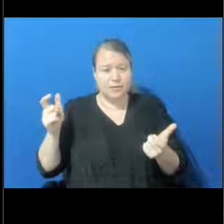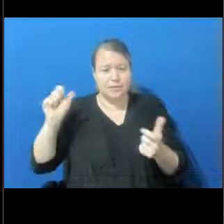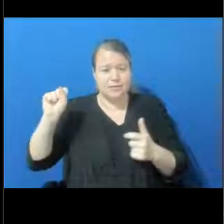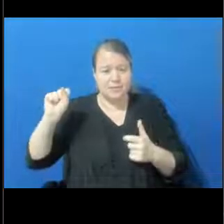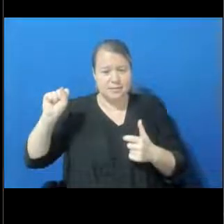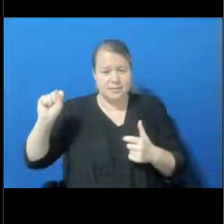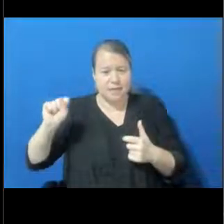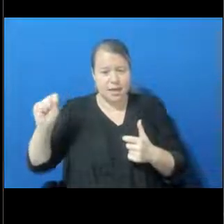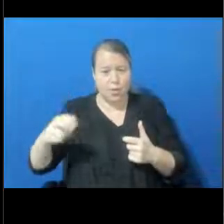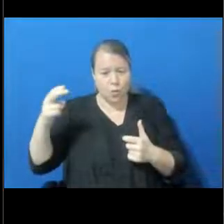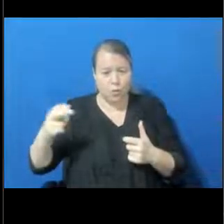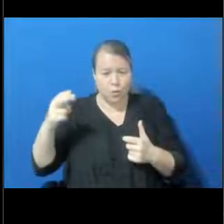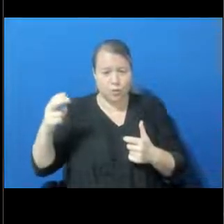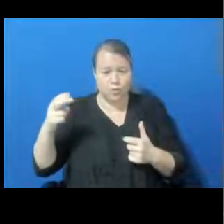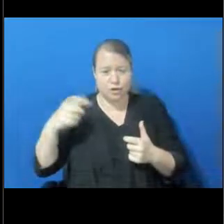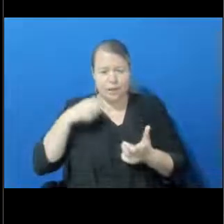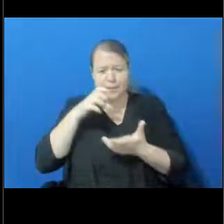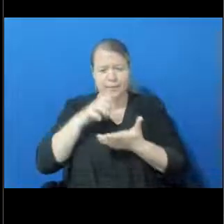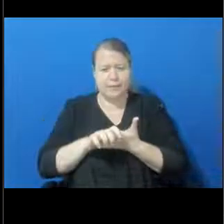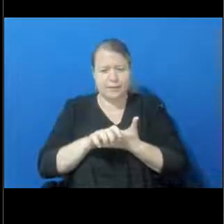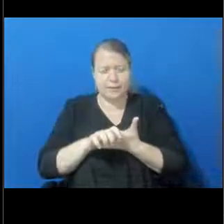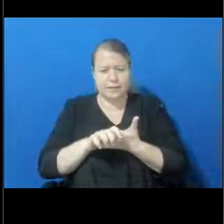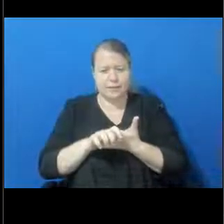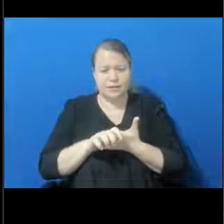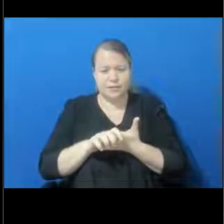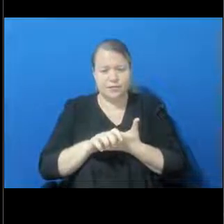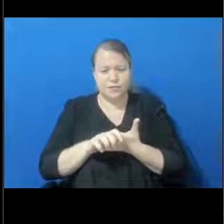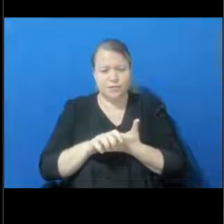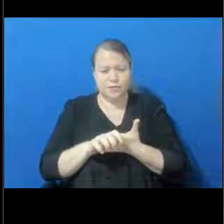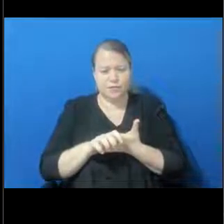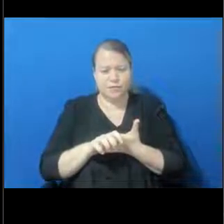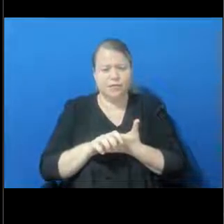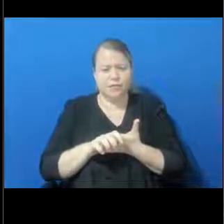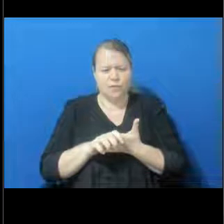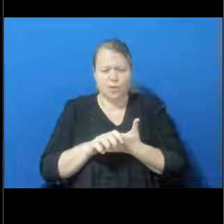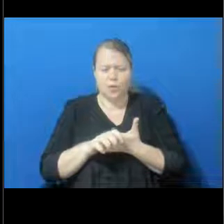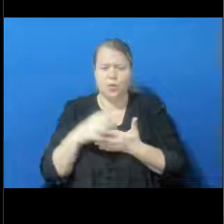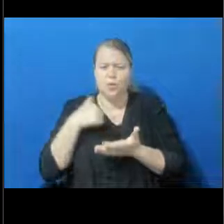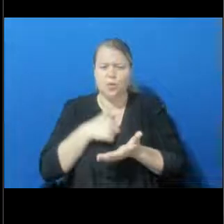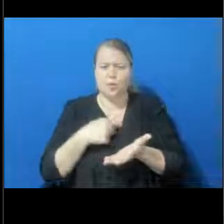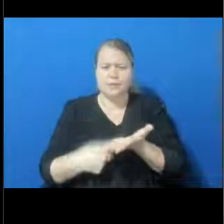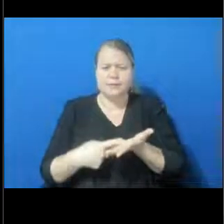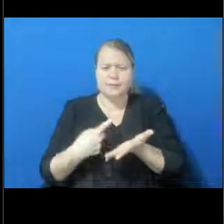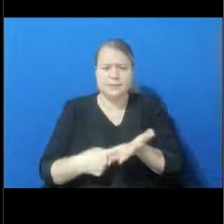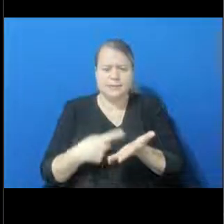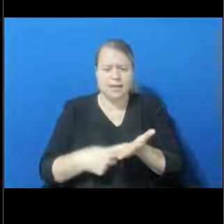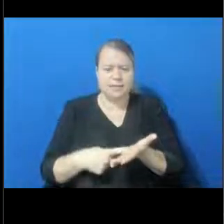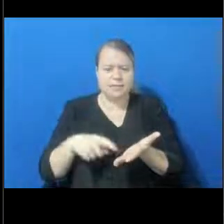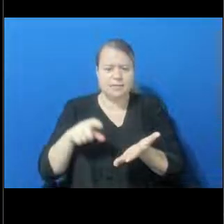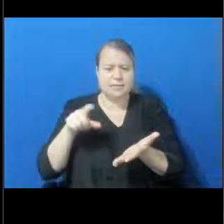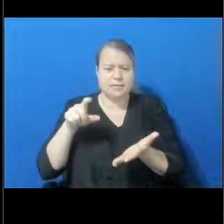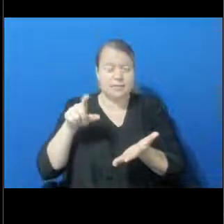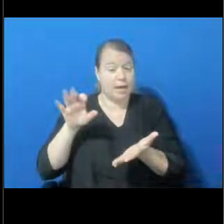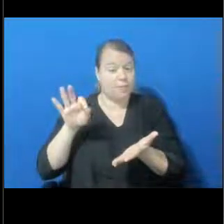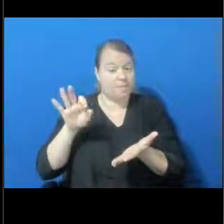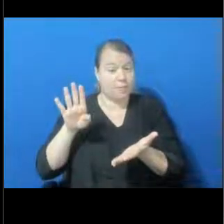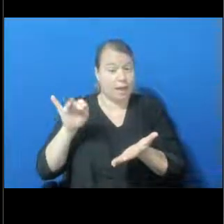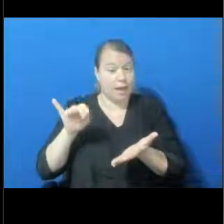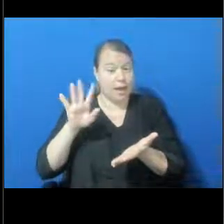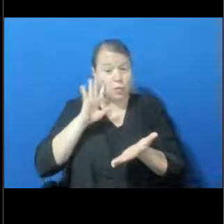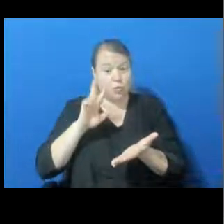stakeholder. I believe there was talk at one point where the FBI was going to relocate to this